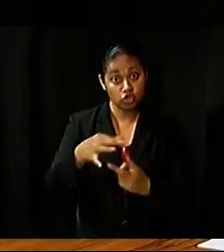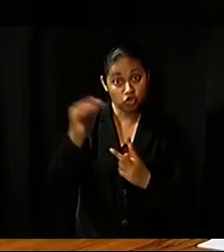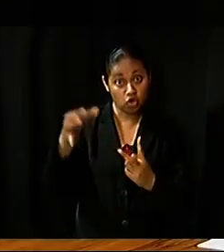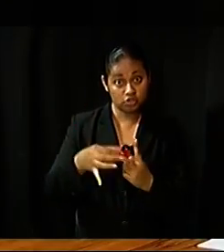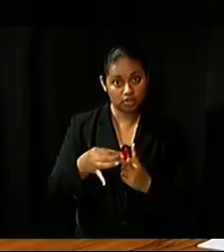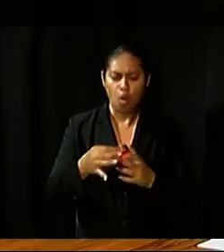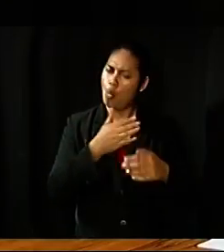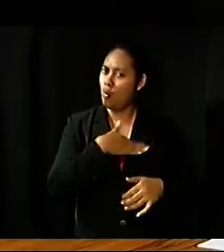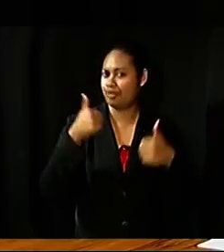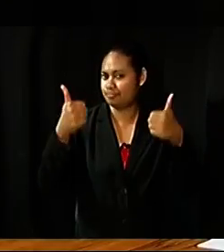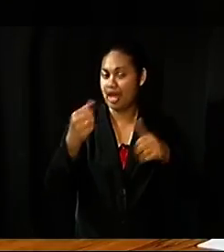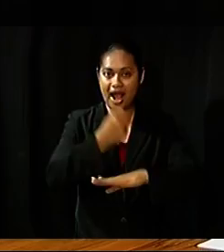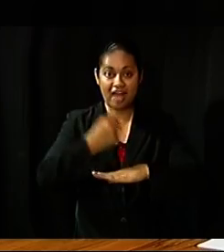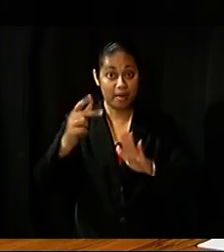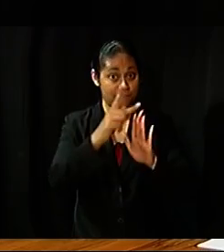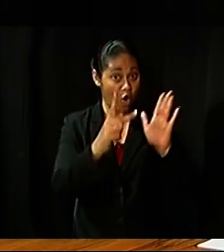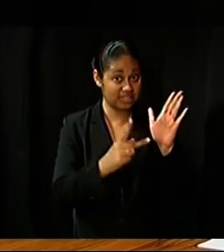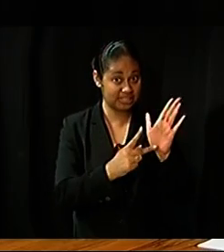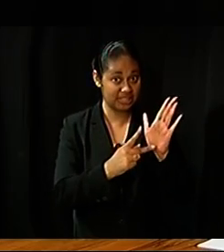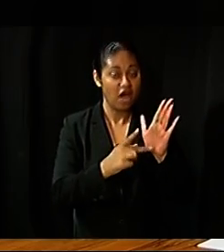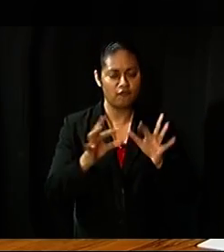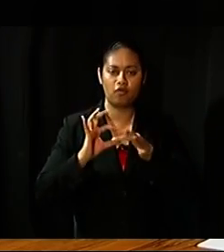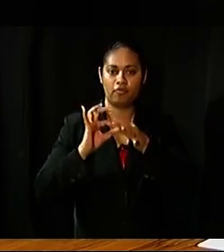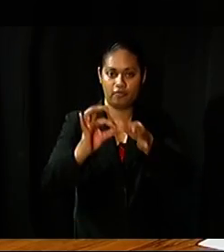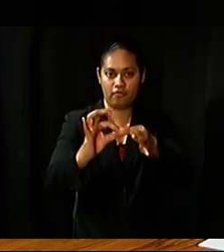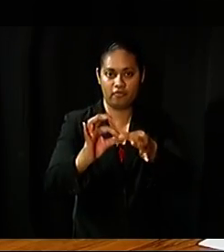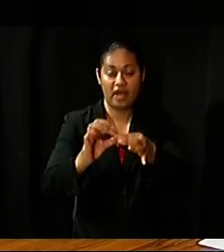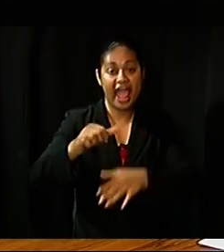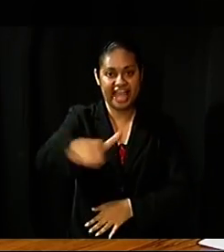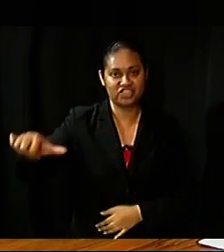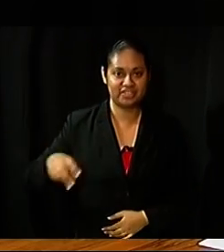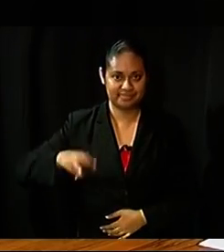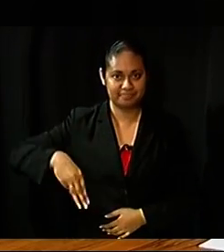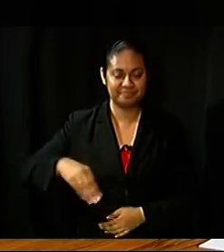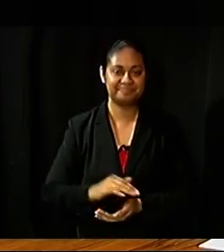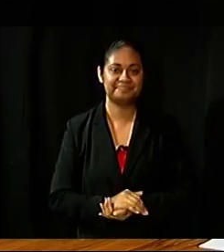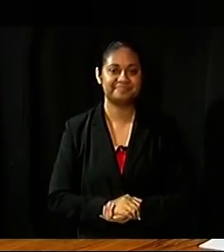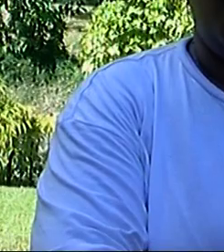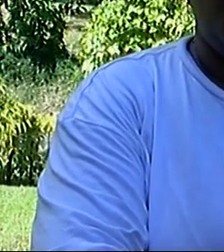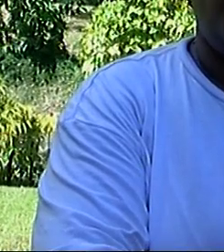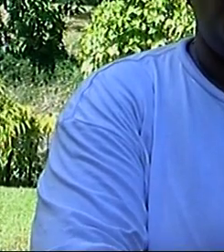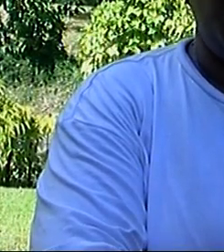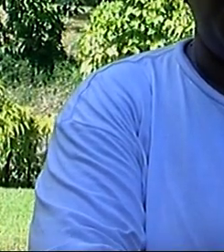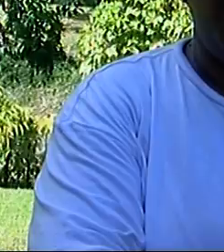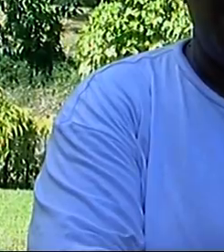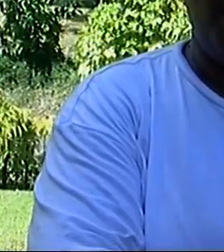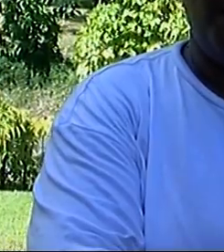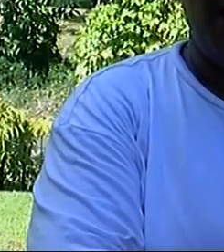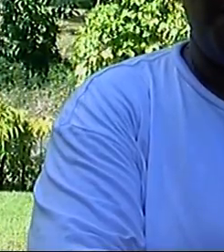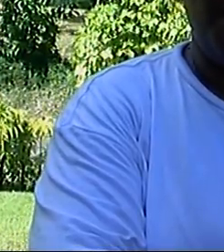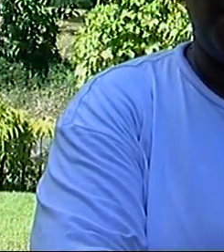appointment augurs well with government's policy of forging relations with Asian member states. For